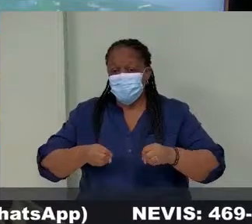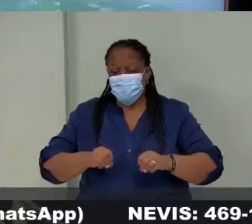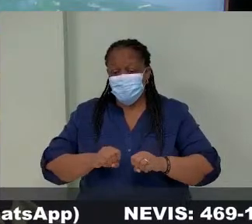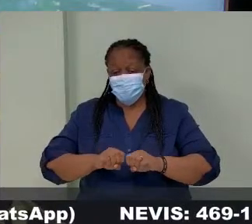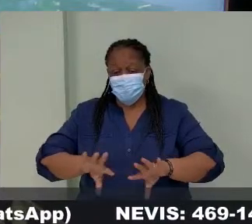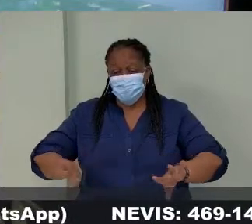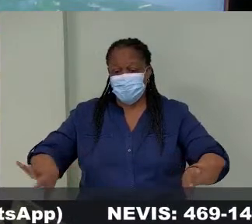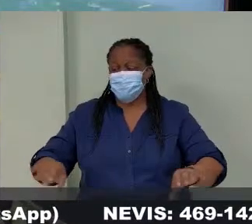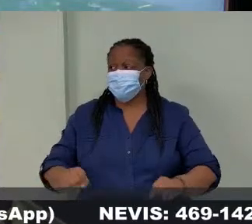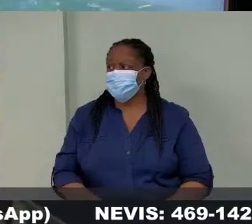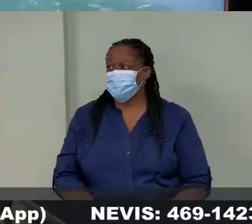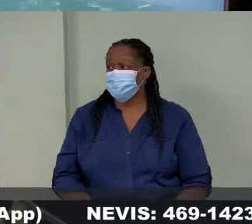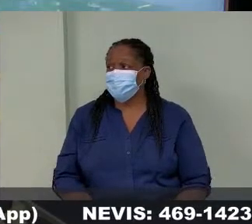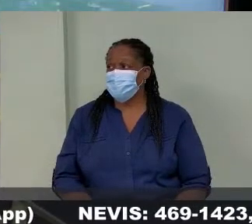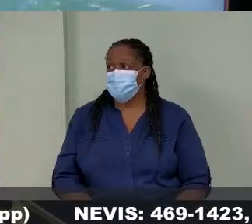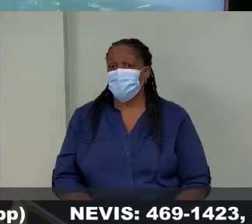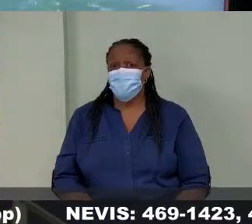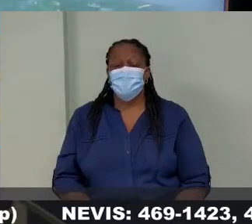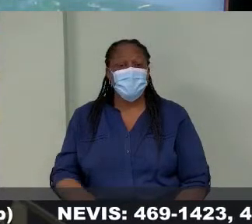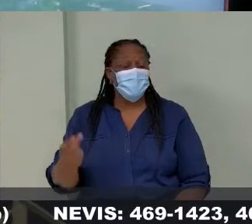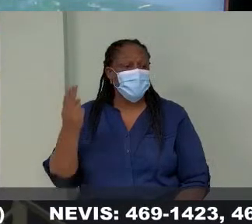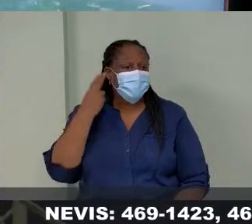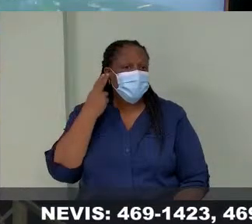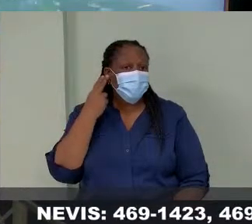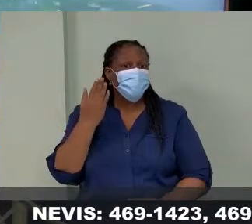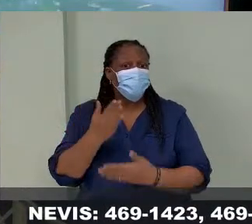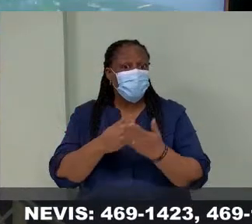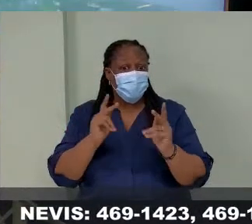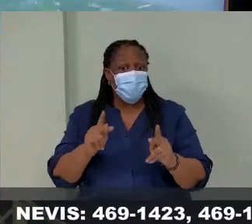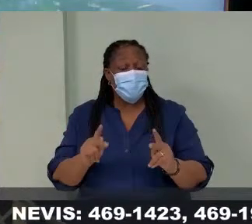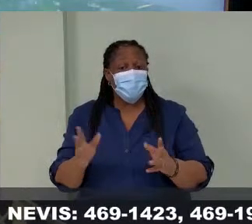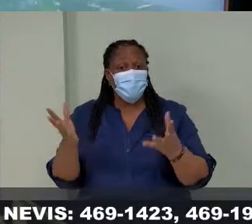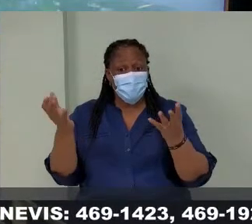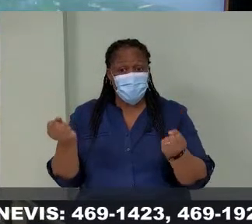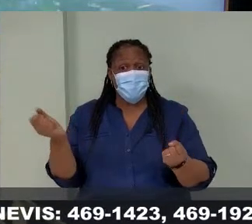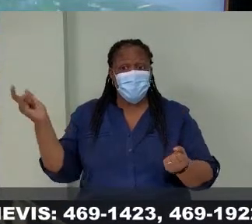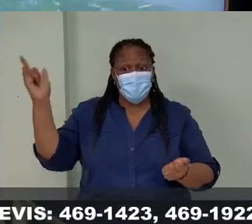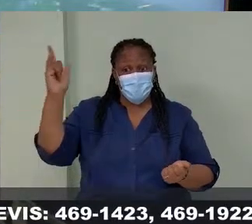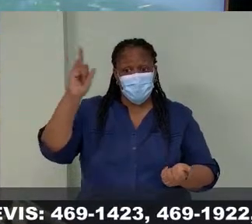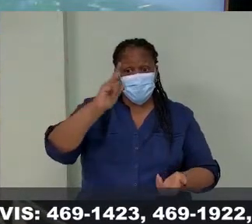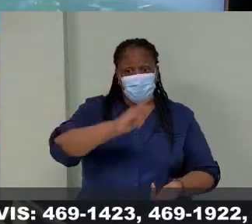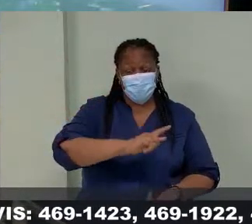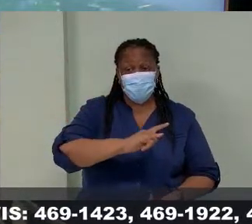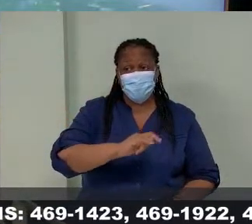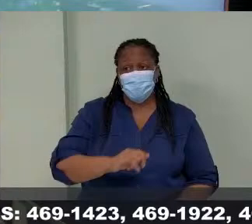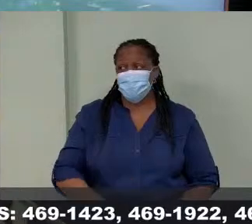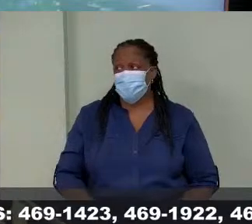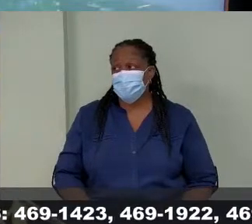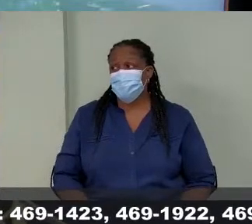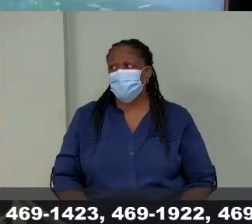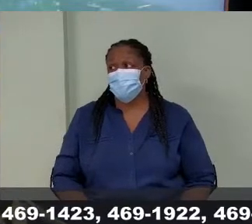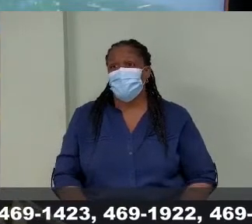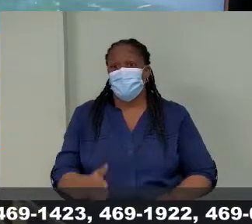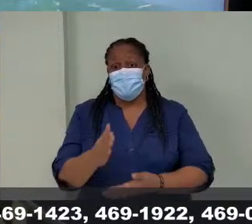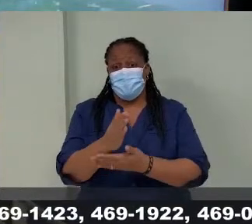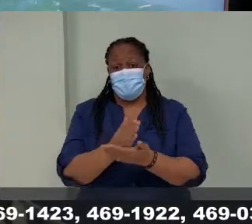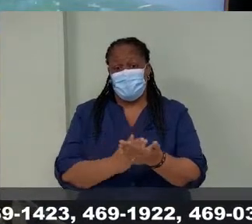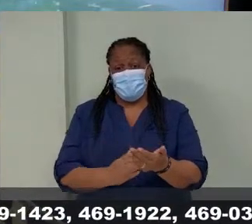planning to travel or those who are returning, suggests that there is some resistance to this measure.